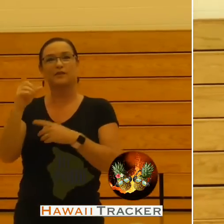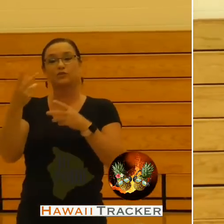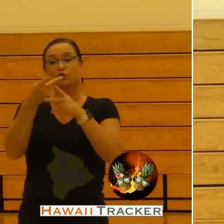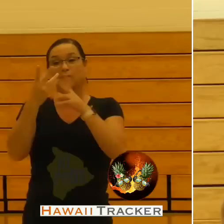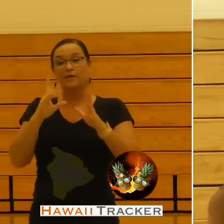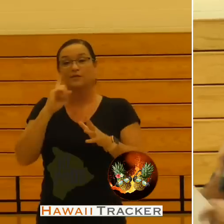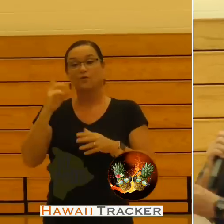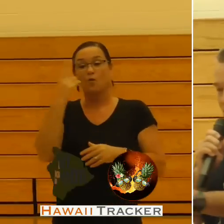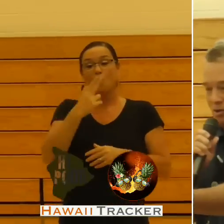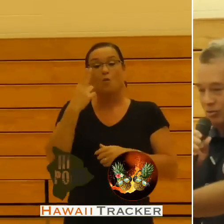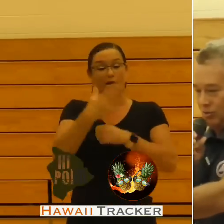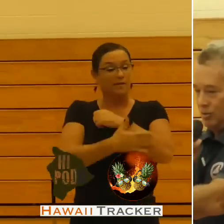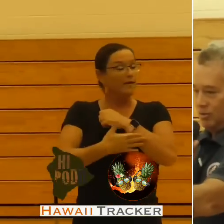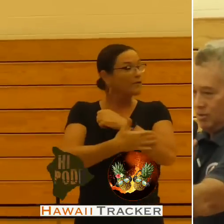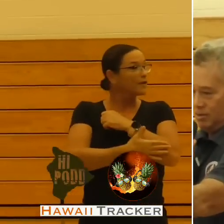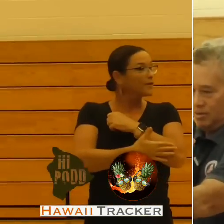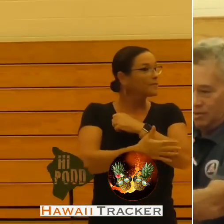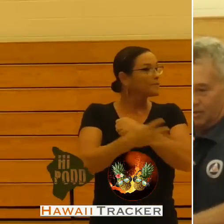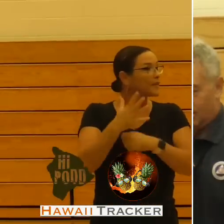And